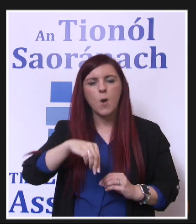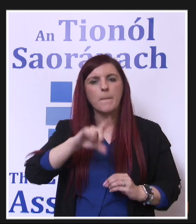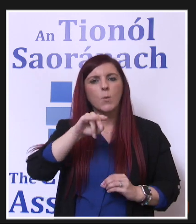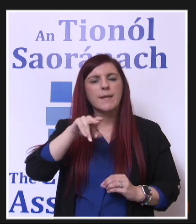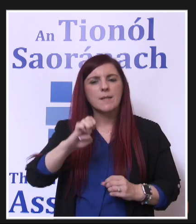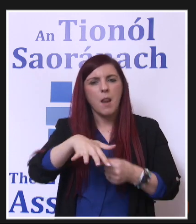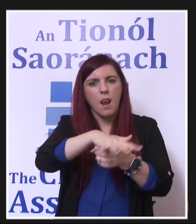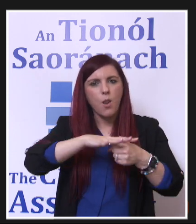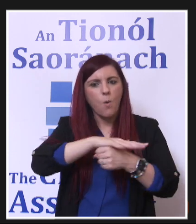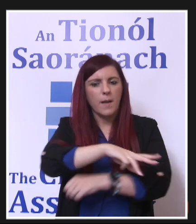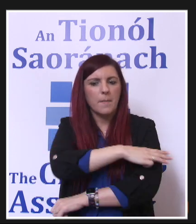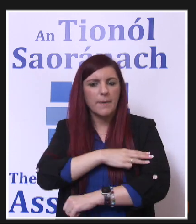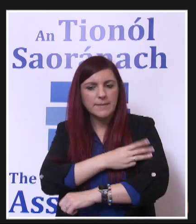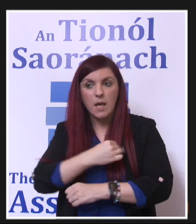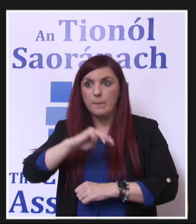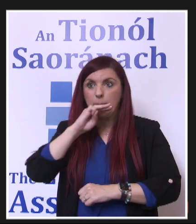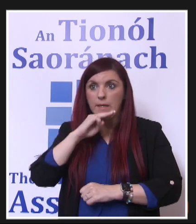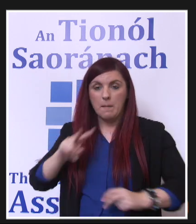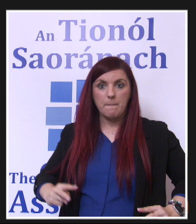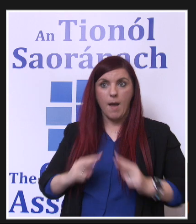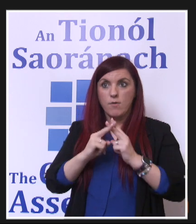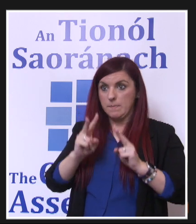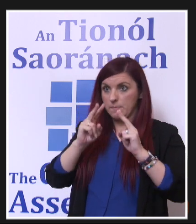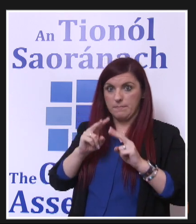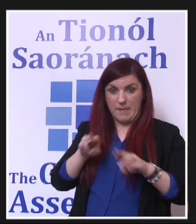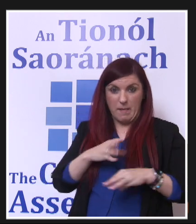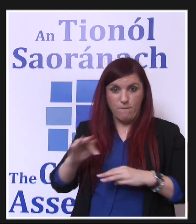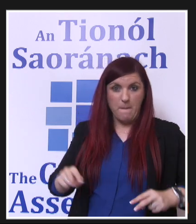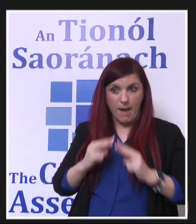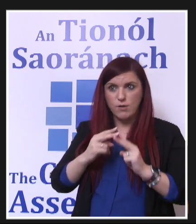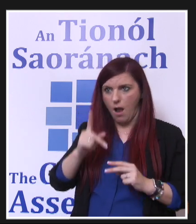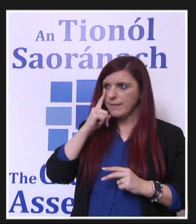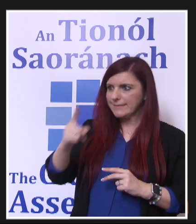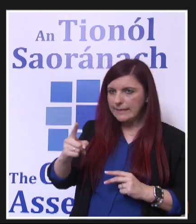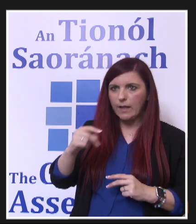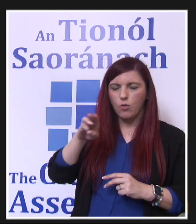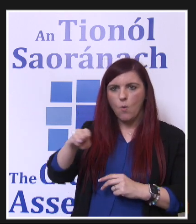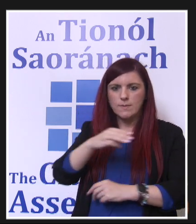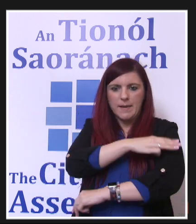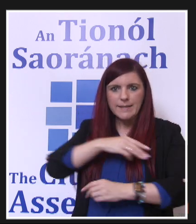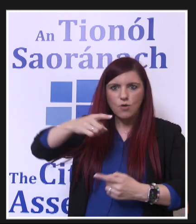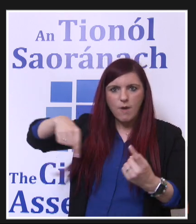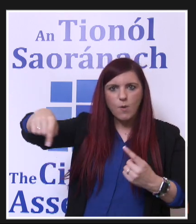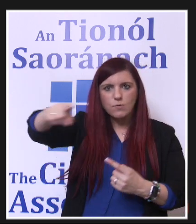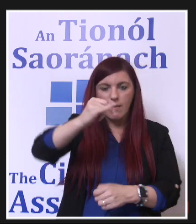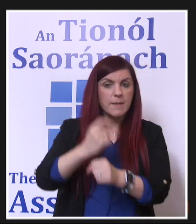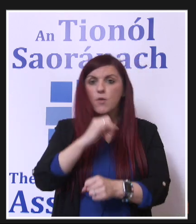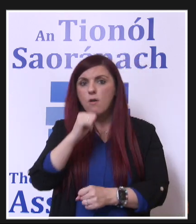for the Parisians to see people of service, public services in the street, able to answer the question, able